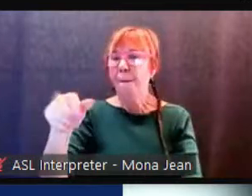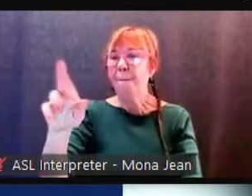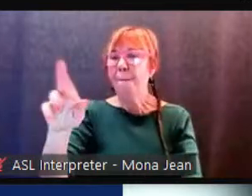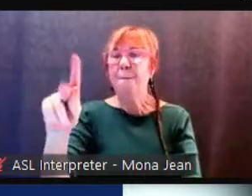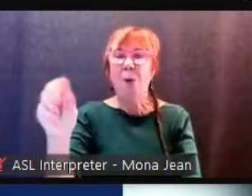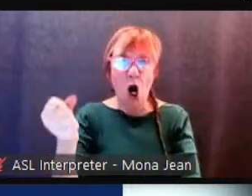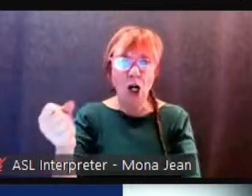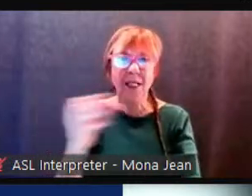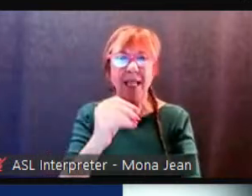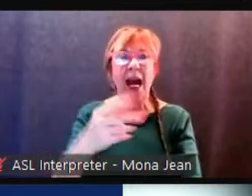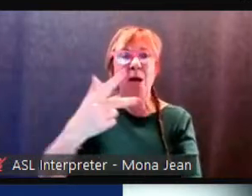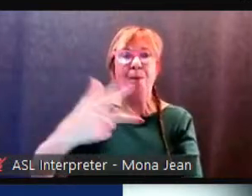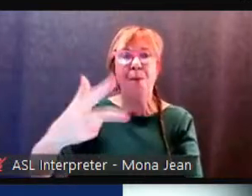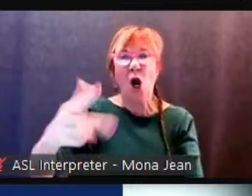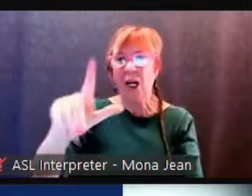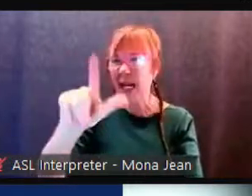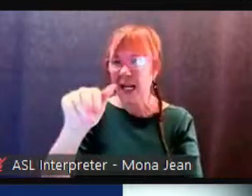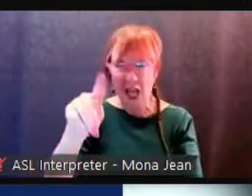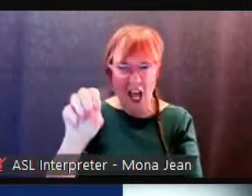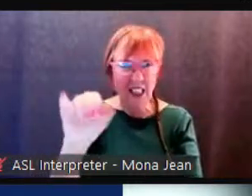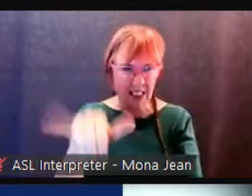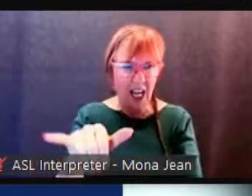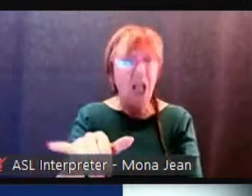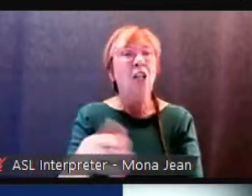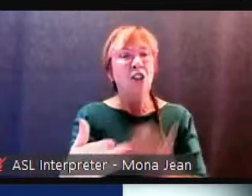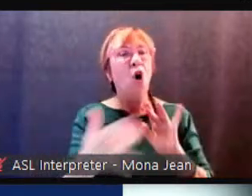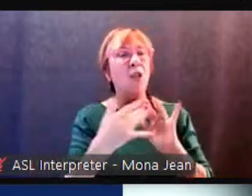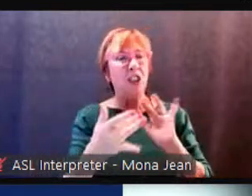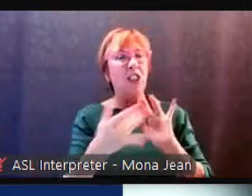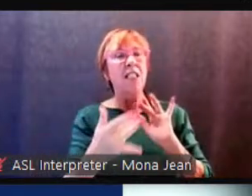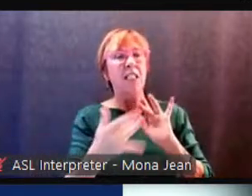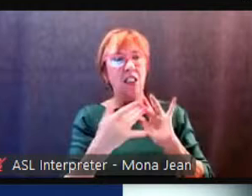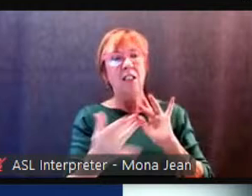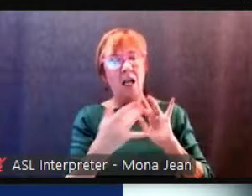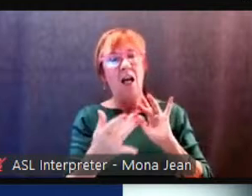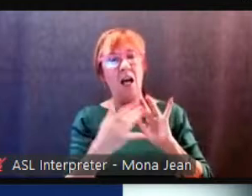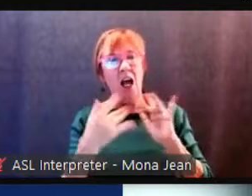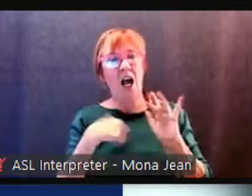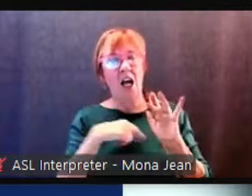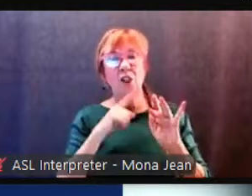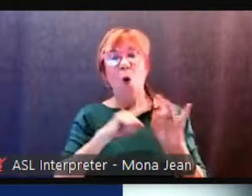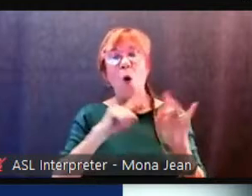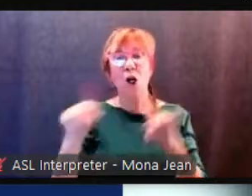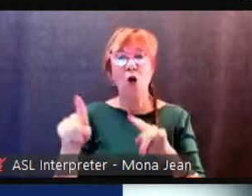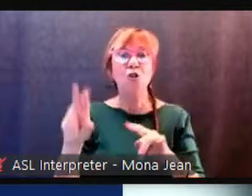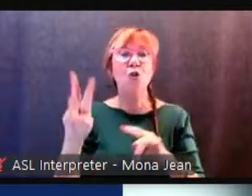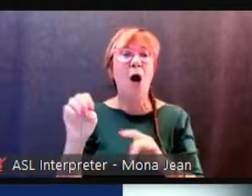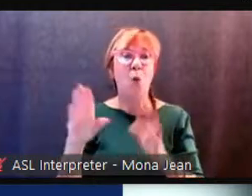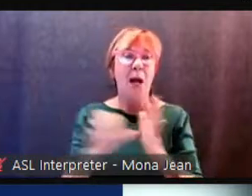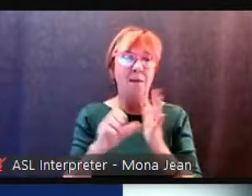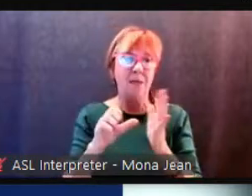please do continue to check back with us at planning regularly or visit the Countywide Recovers